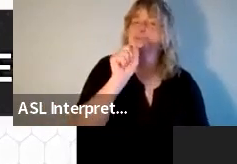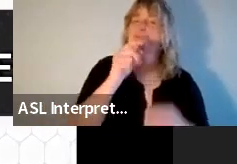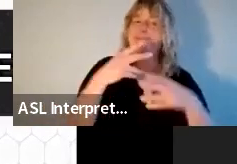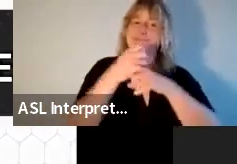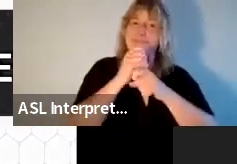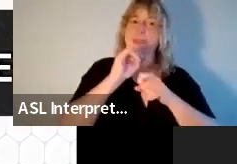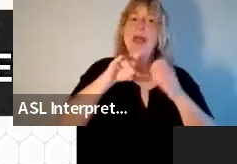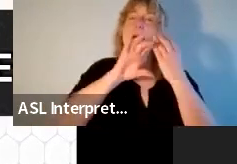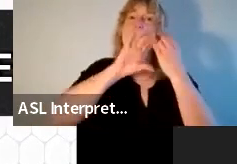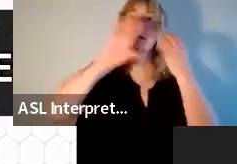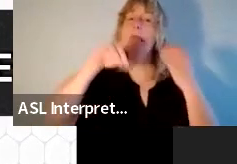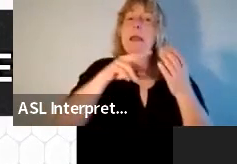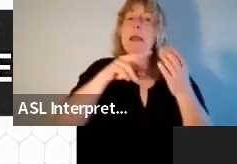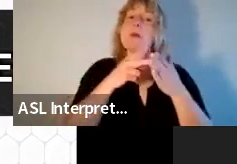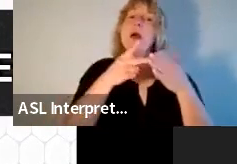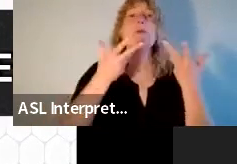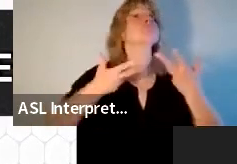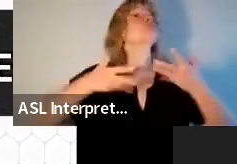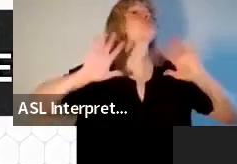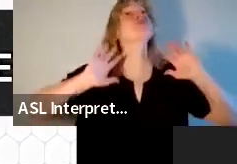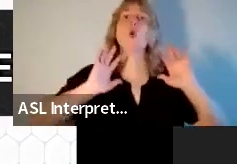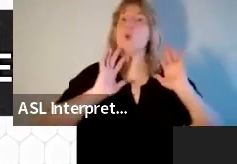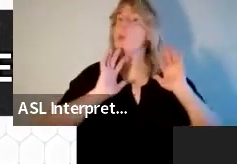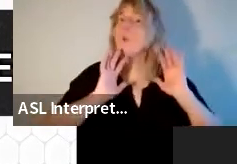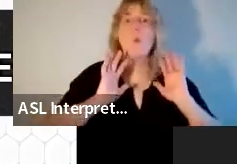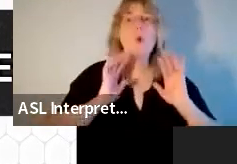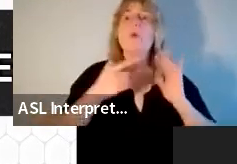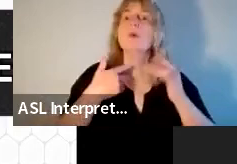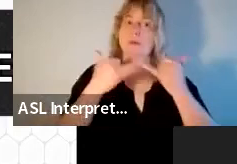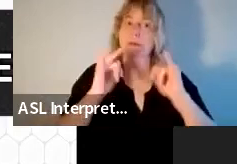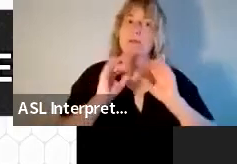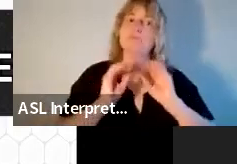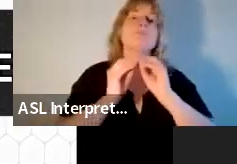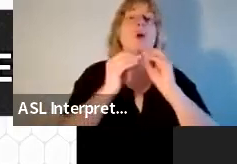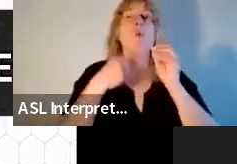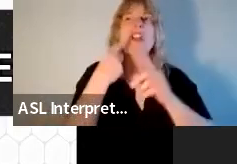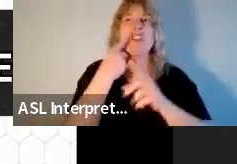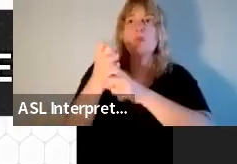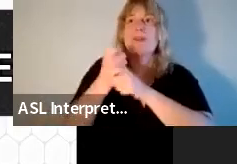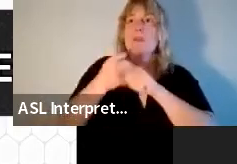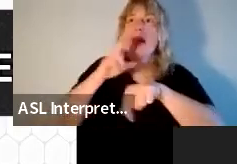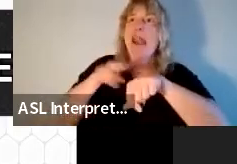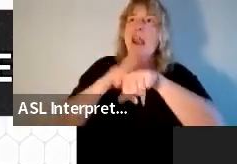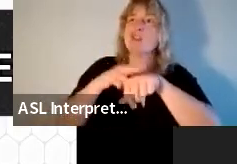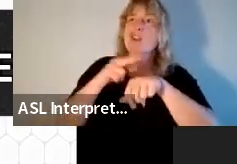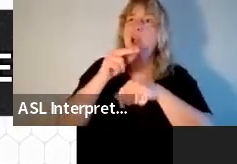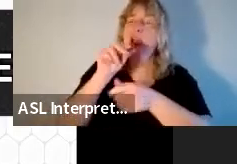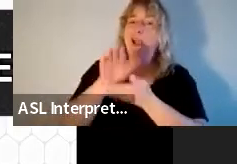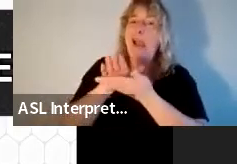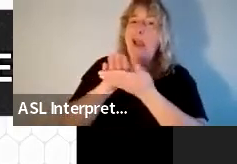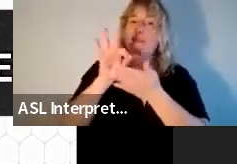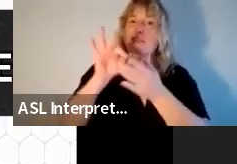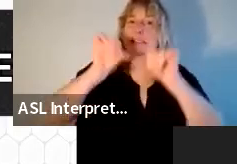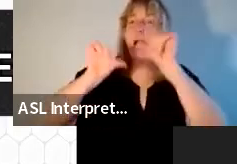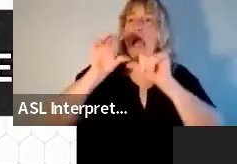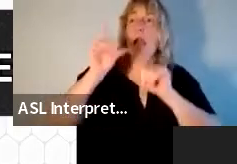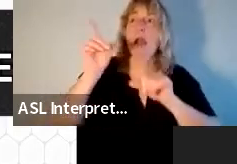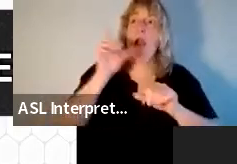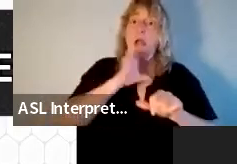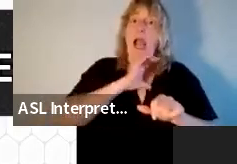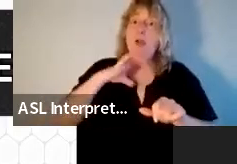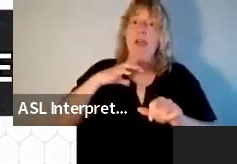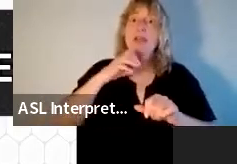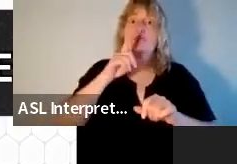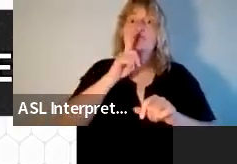we have just received from the National Academy of Sciences, commissioned by Congress, our decadal survey